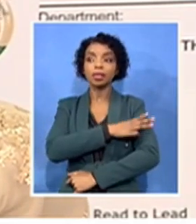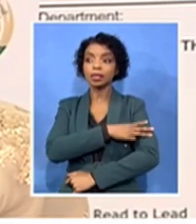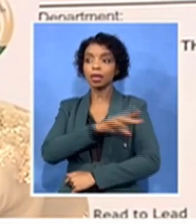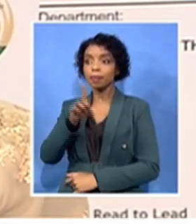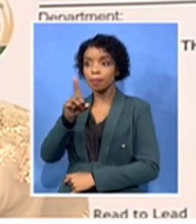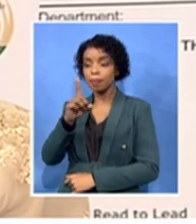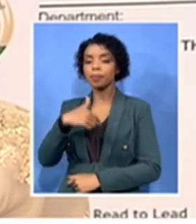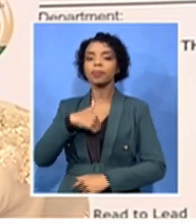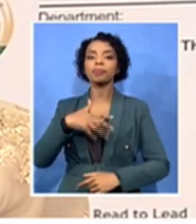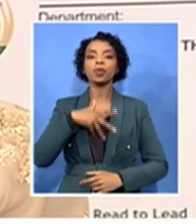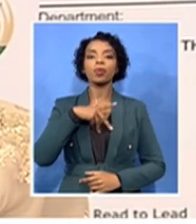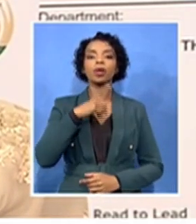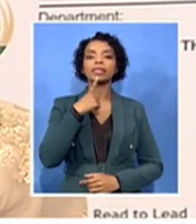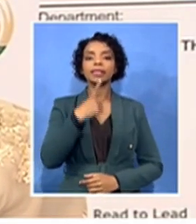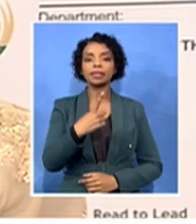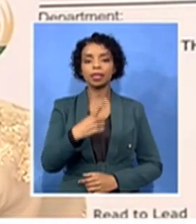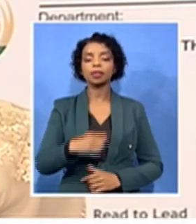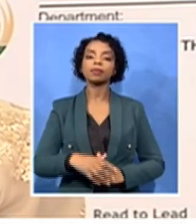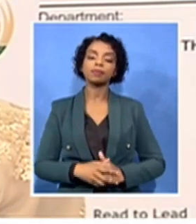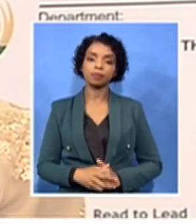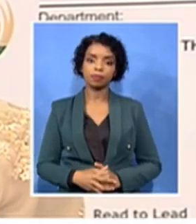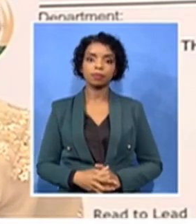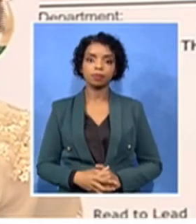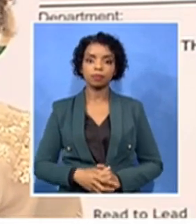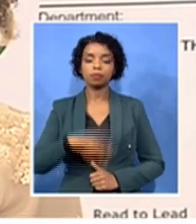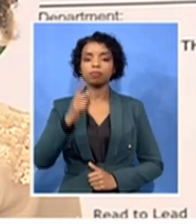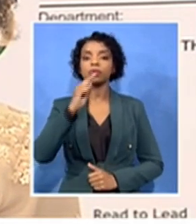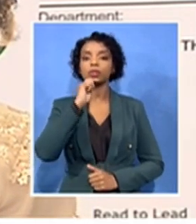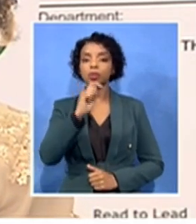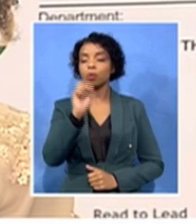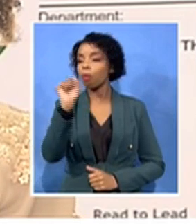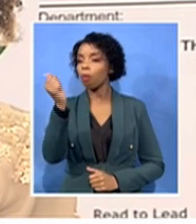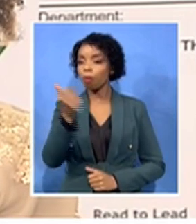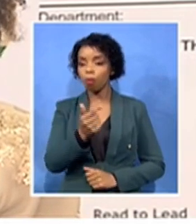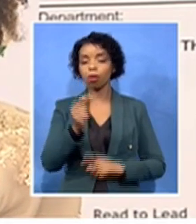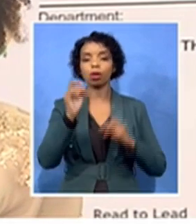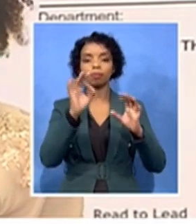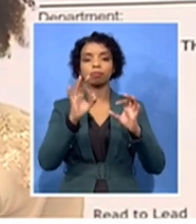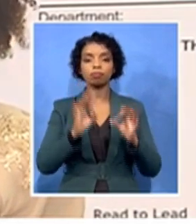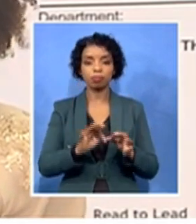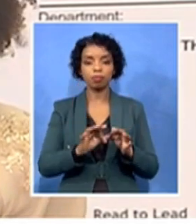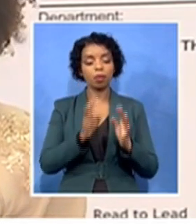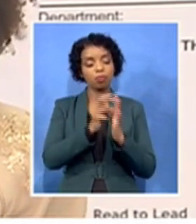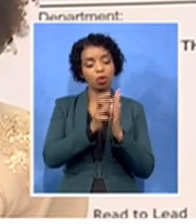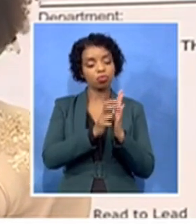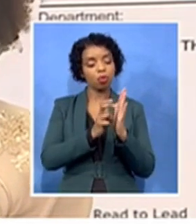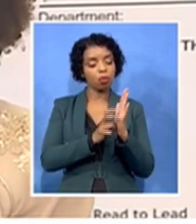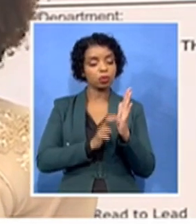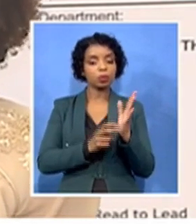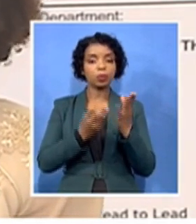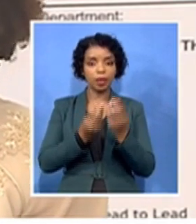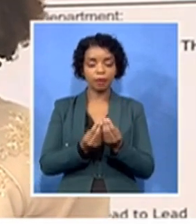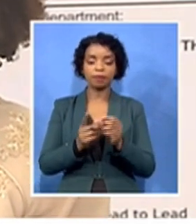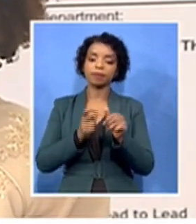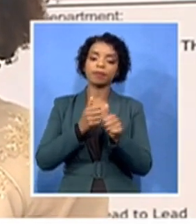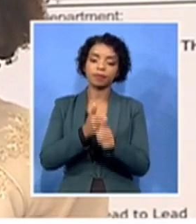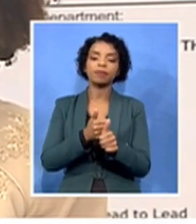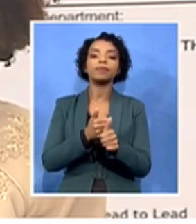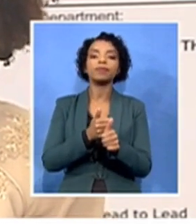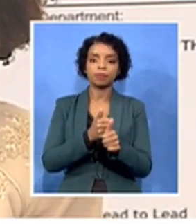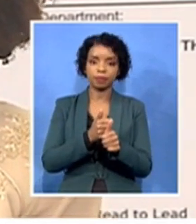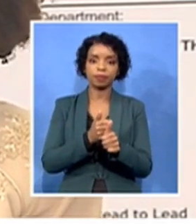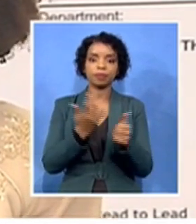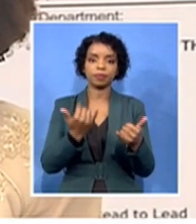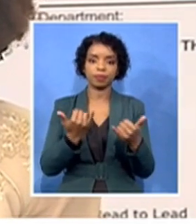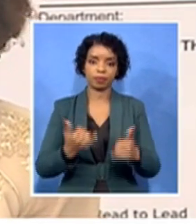the necessary protocols that we have, that have been put in place. So the head of the